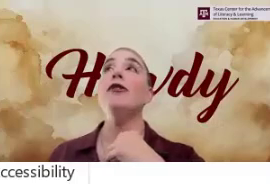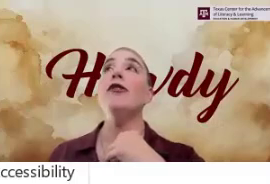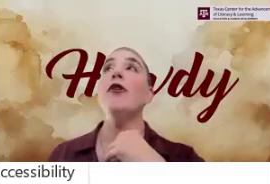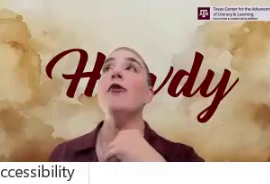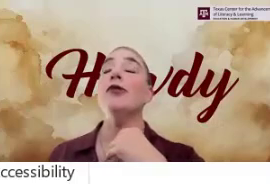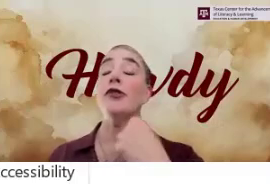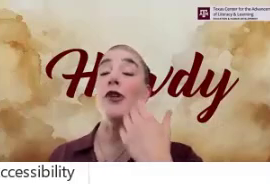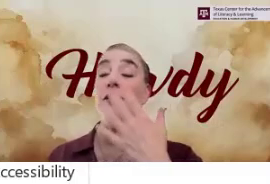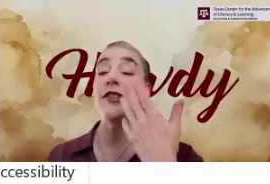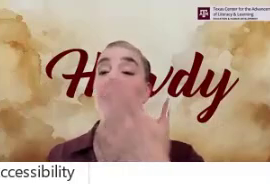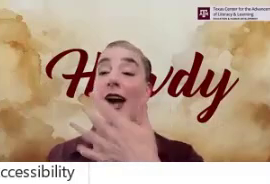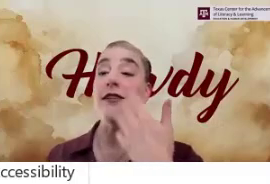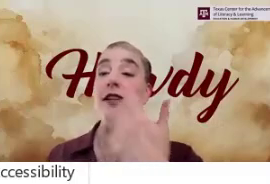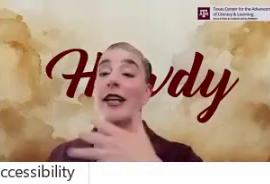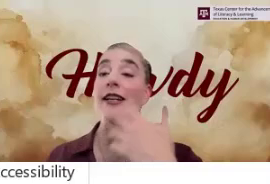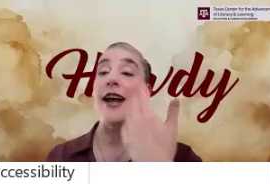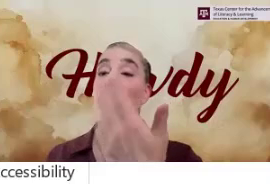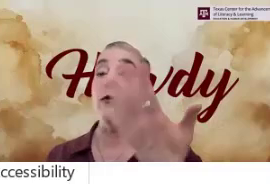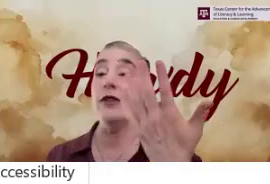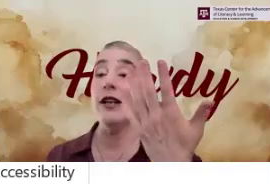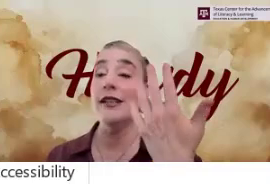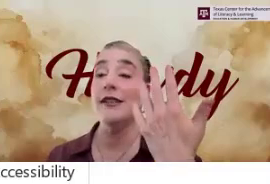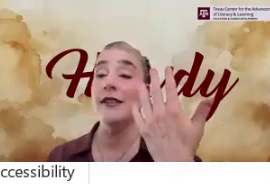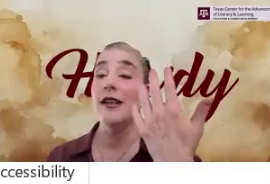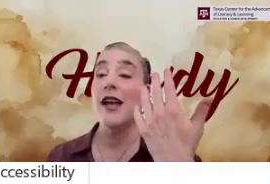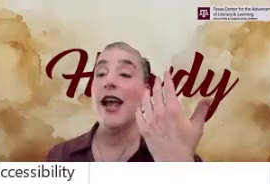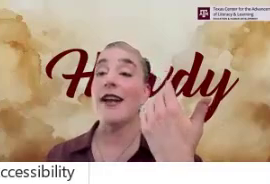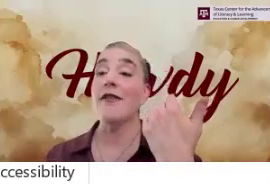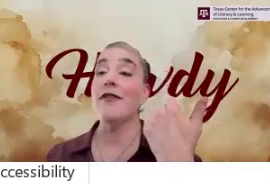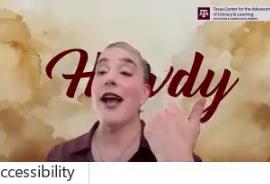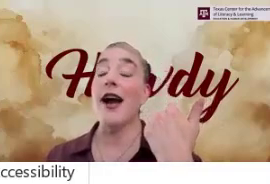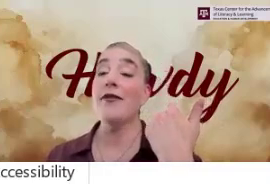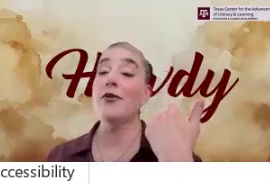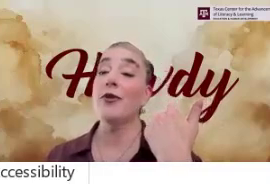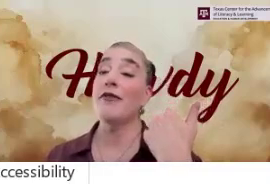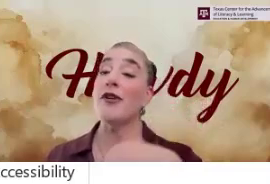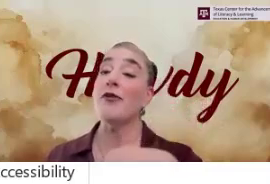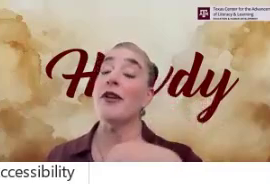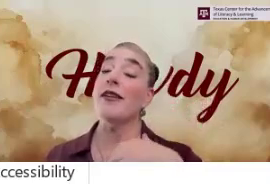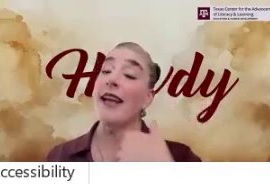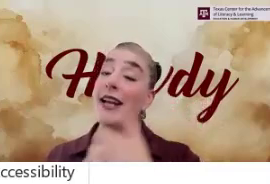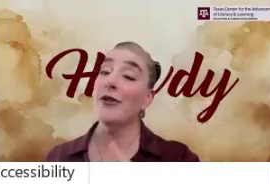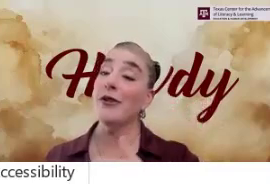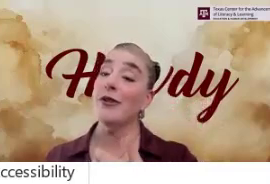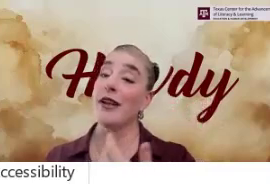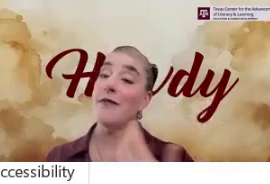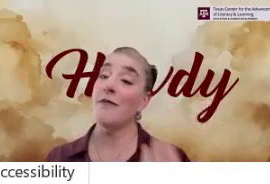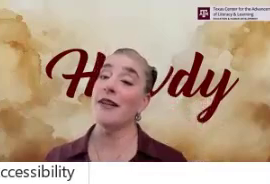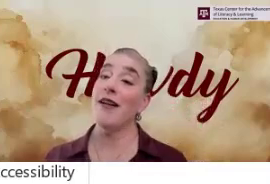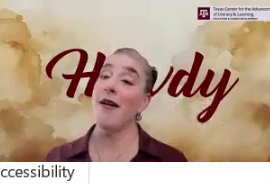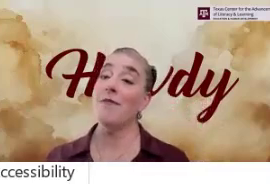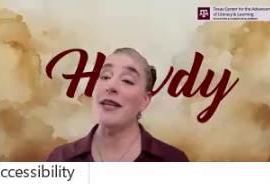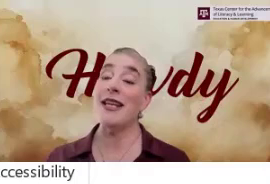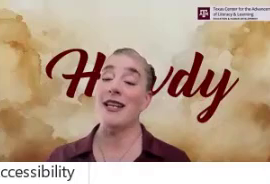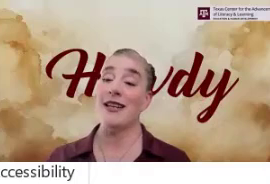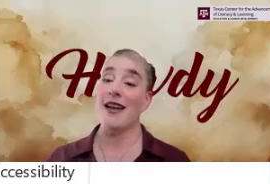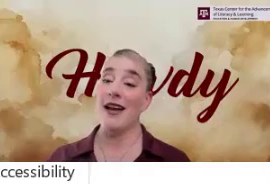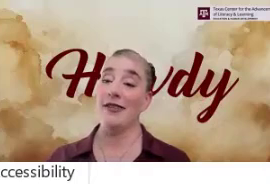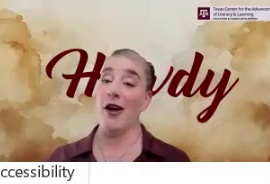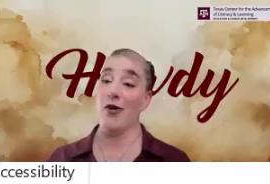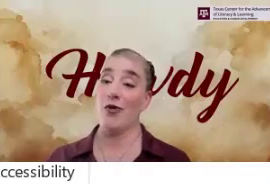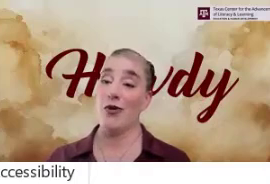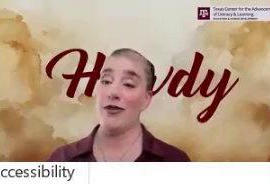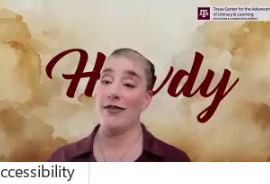it's also starts to act like an outline. And if they have to review it later, it may not